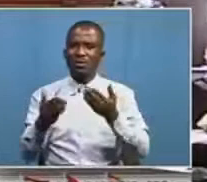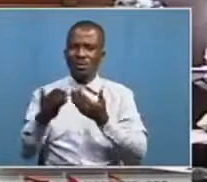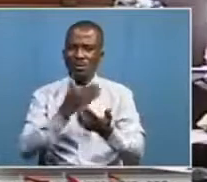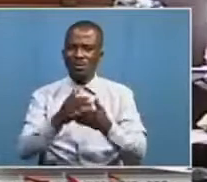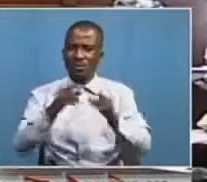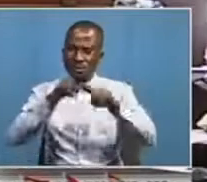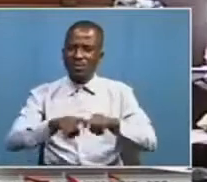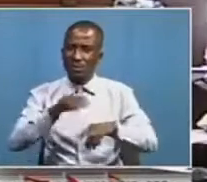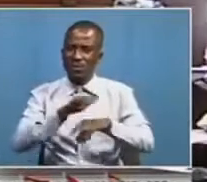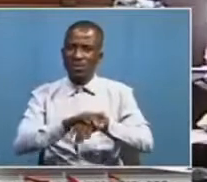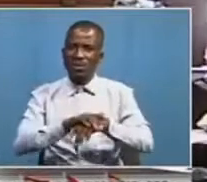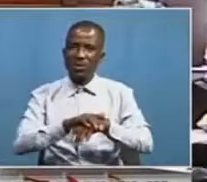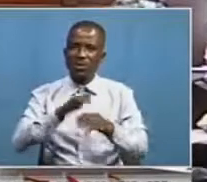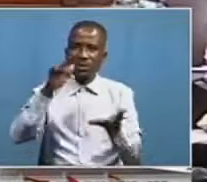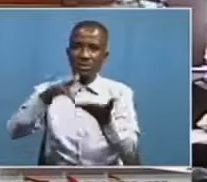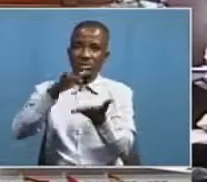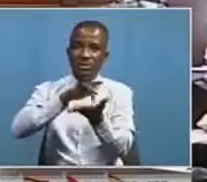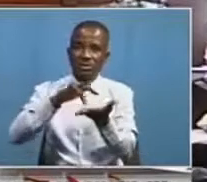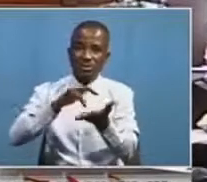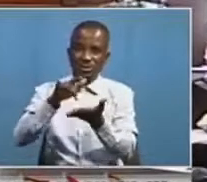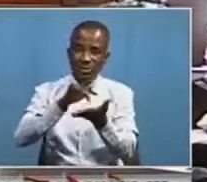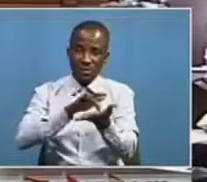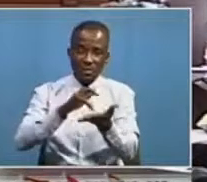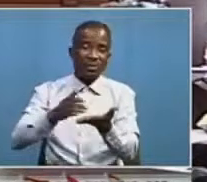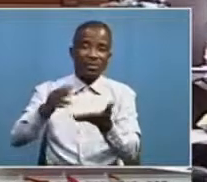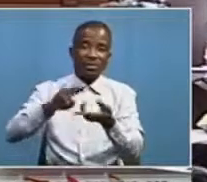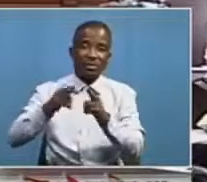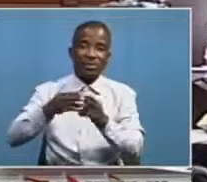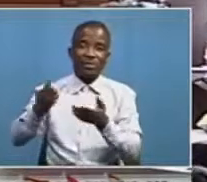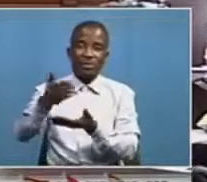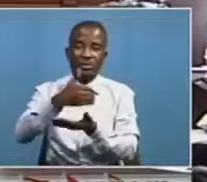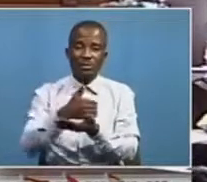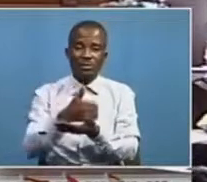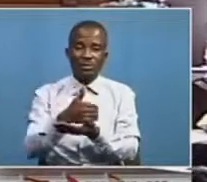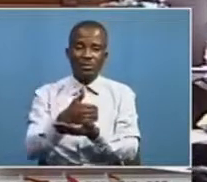on the data obtained in the declaration by the first,